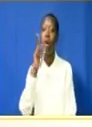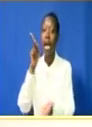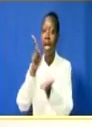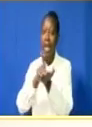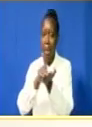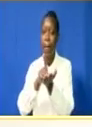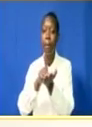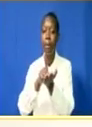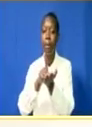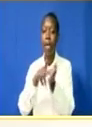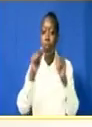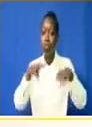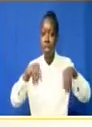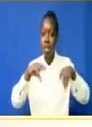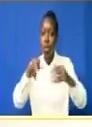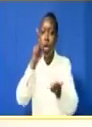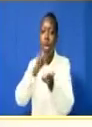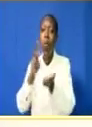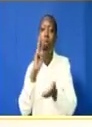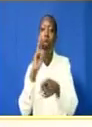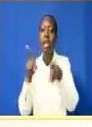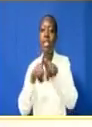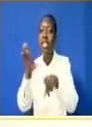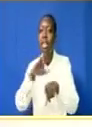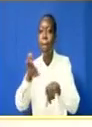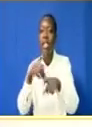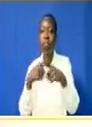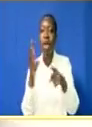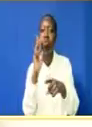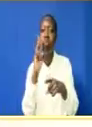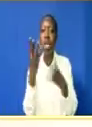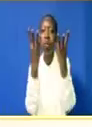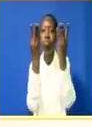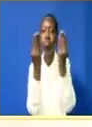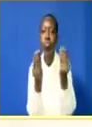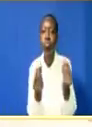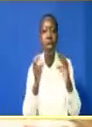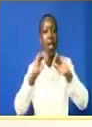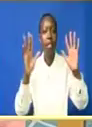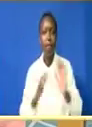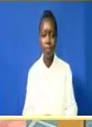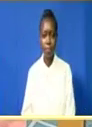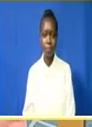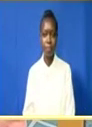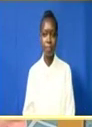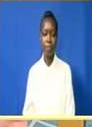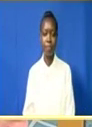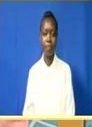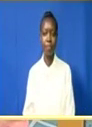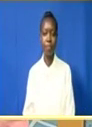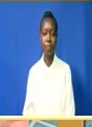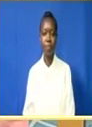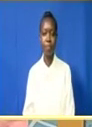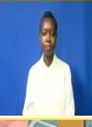soil to hold. To hold water. Drainage, ability of soil to allow water to go through it. Yes. Okay.